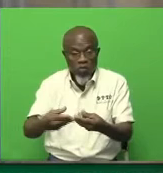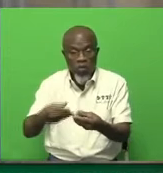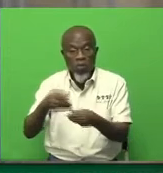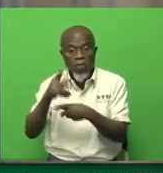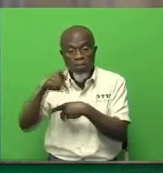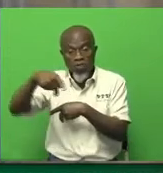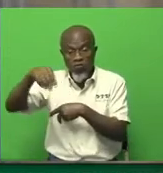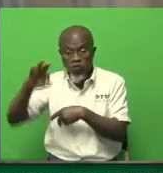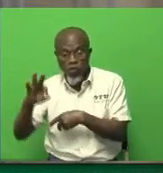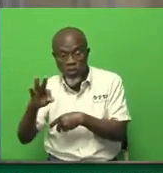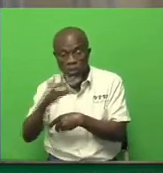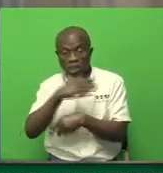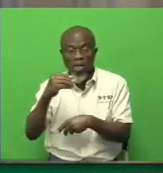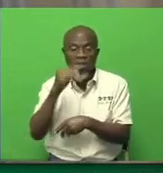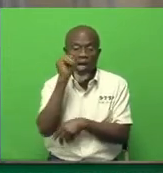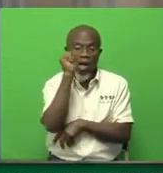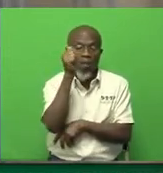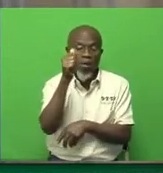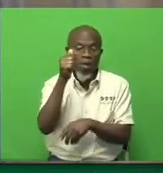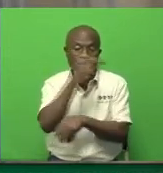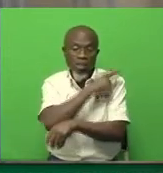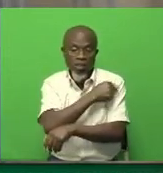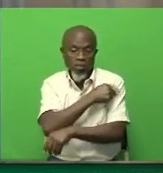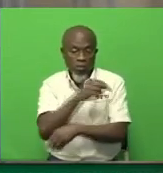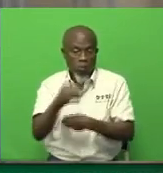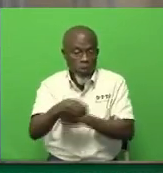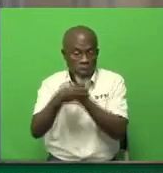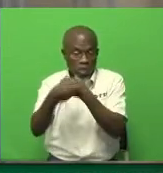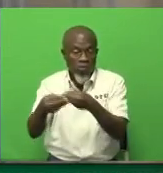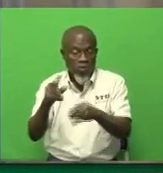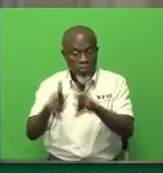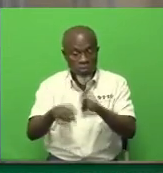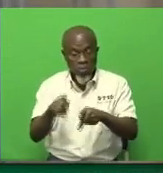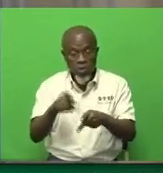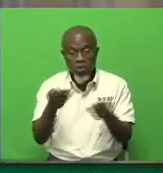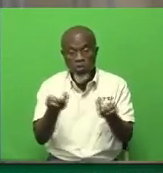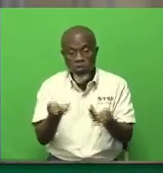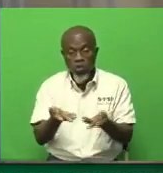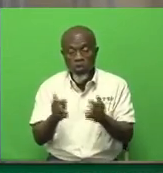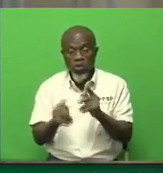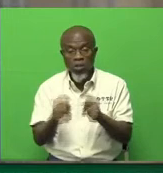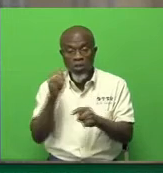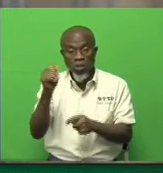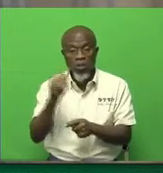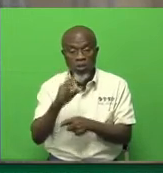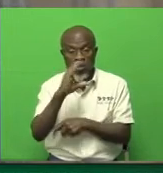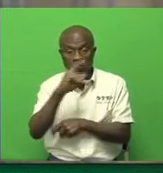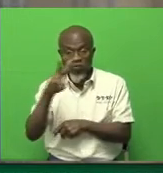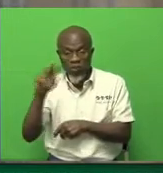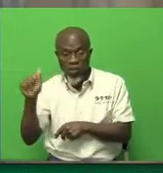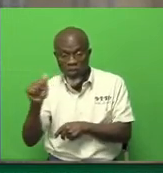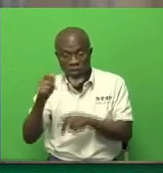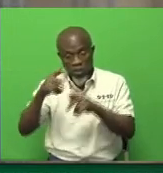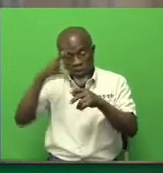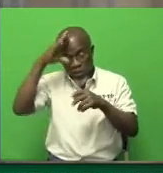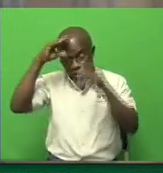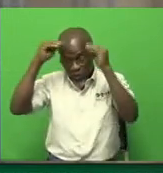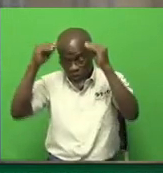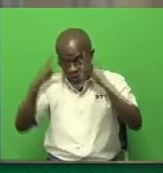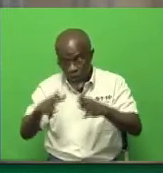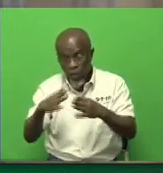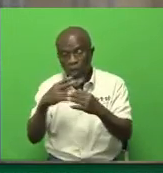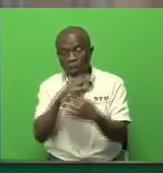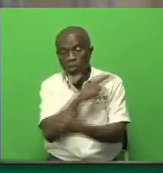hospitals we gave the people of Trinidad and Tobago the kuva teaching Hospital the San Fernando teaching